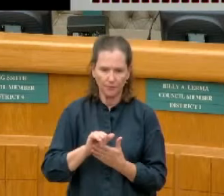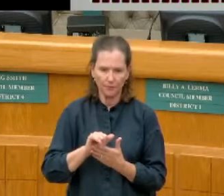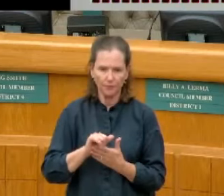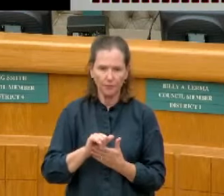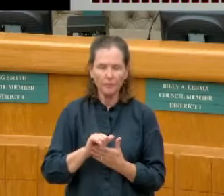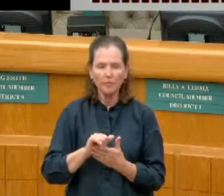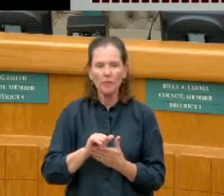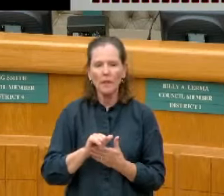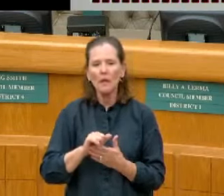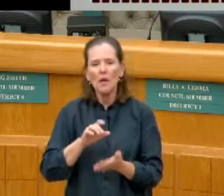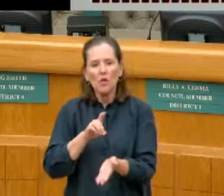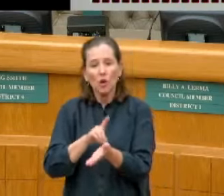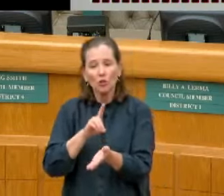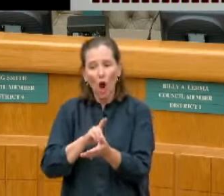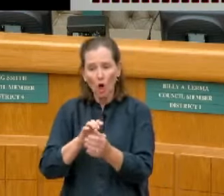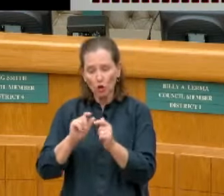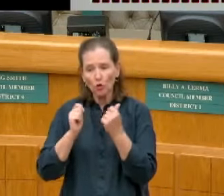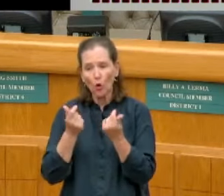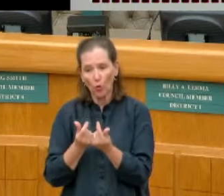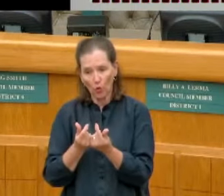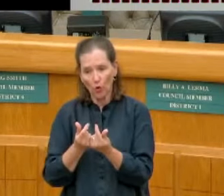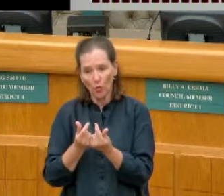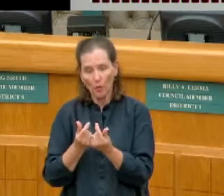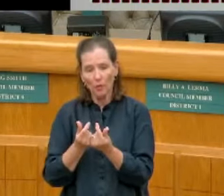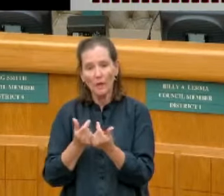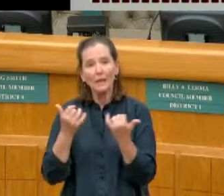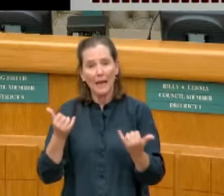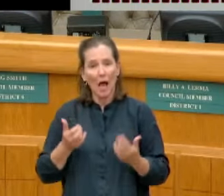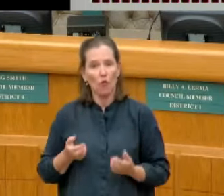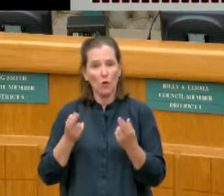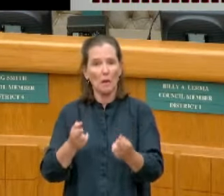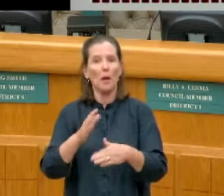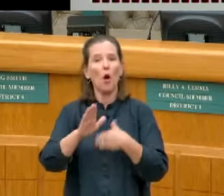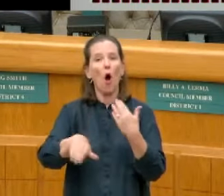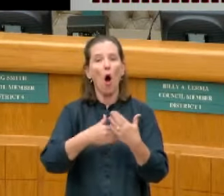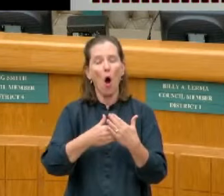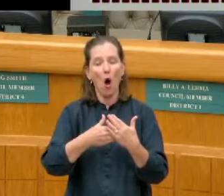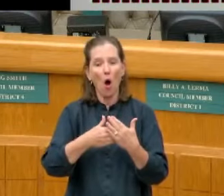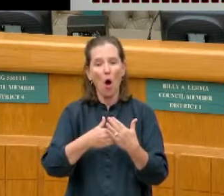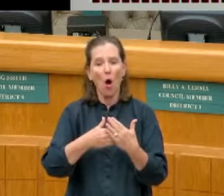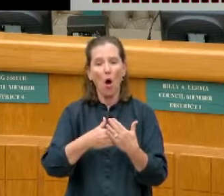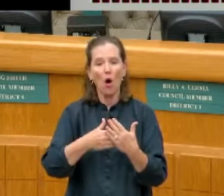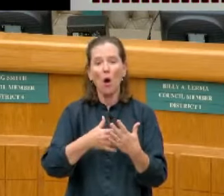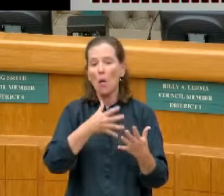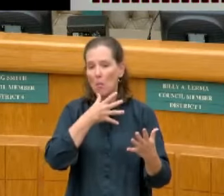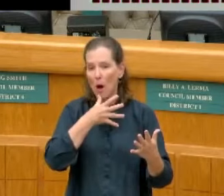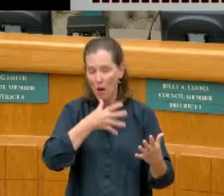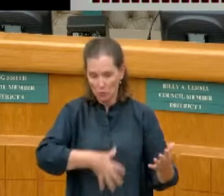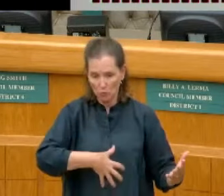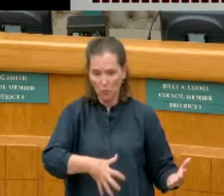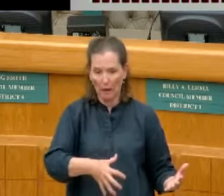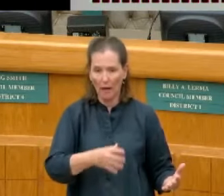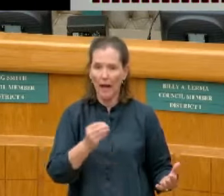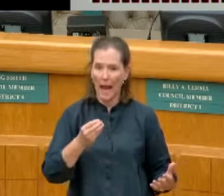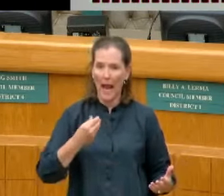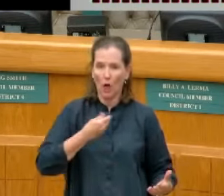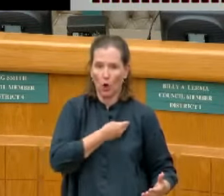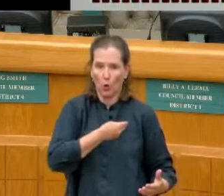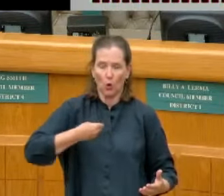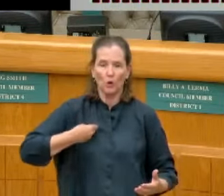risks versus the benefits, recommend that pregnant and lactating individuals receive a COVID-19 vaccine or